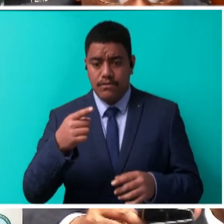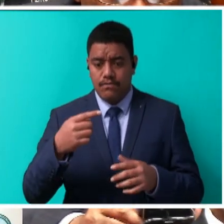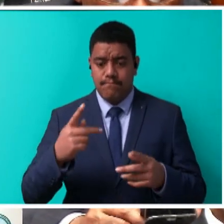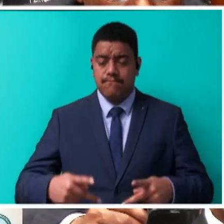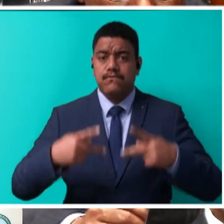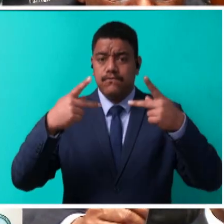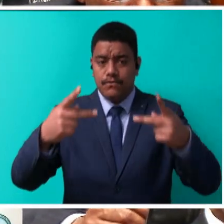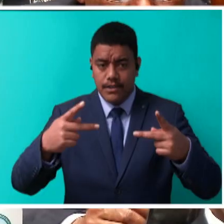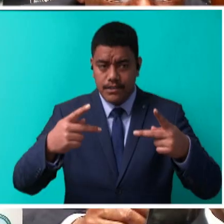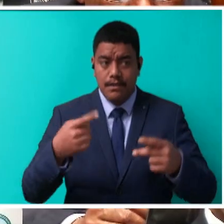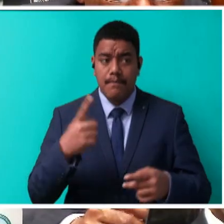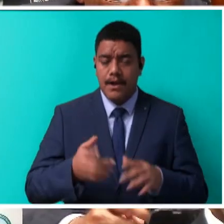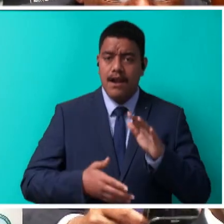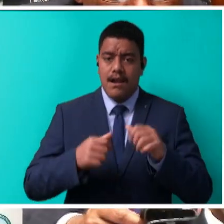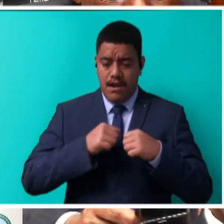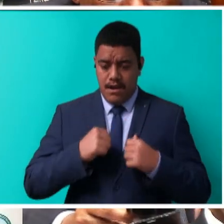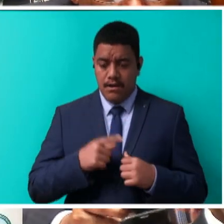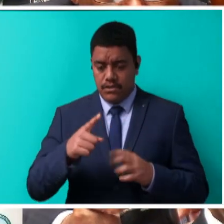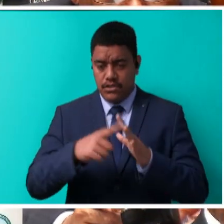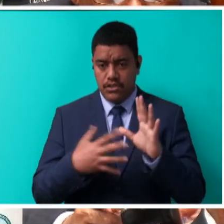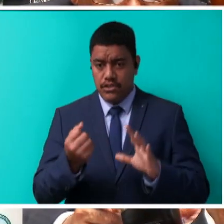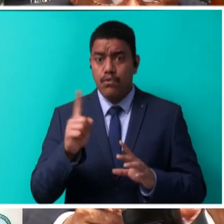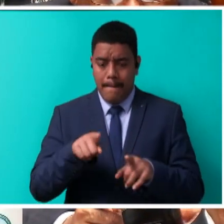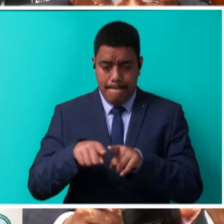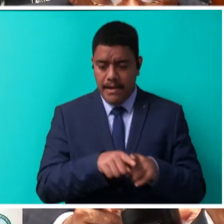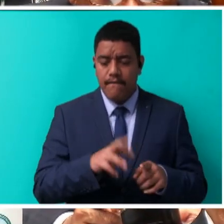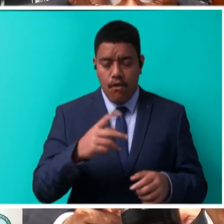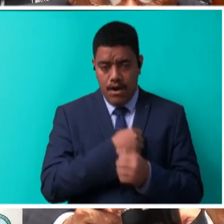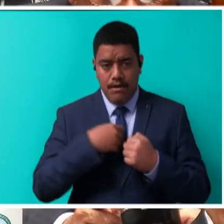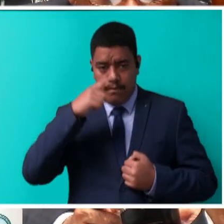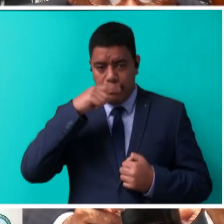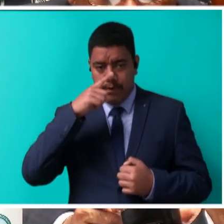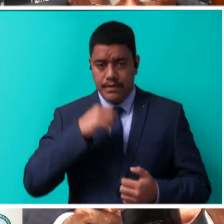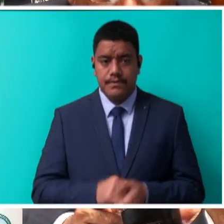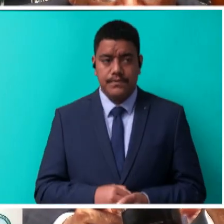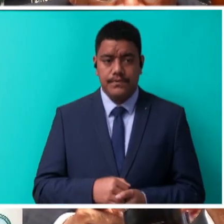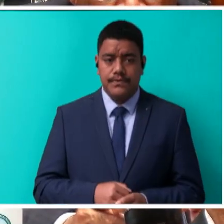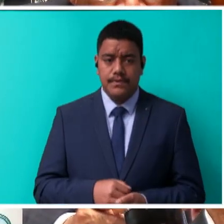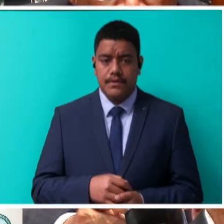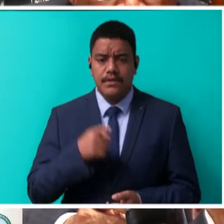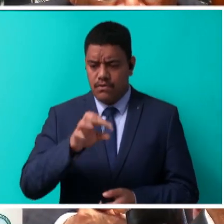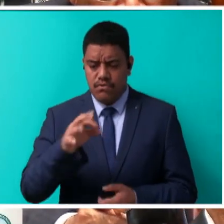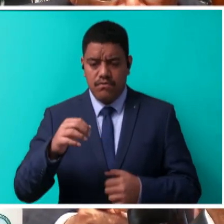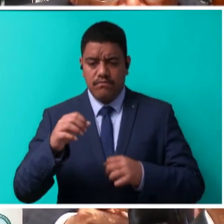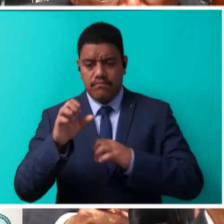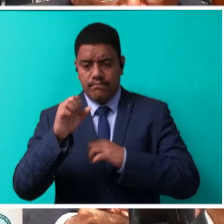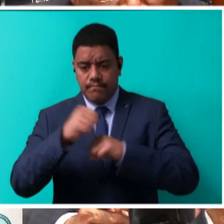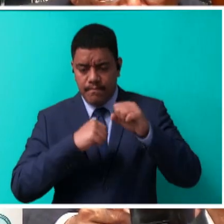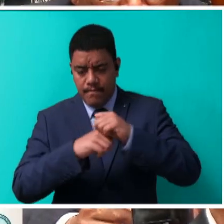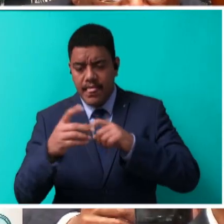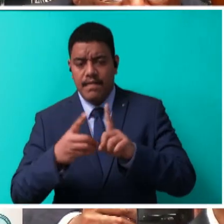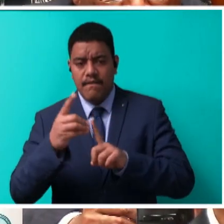progress, but to the heart of what justice truly means for our people. These are not just infrastructural